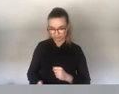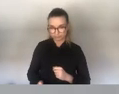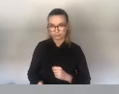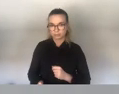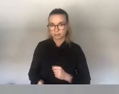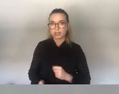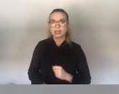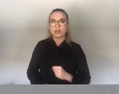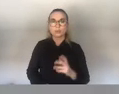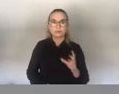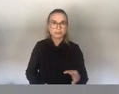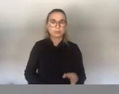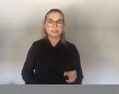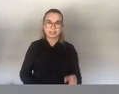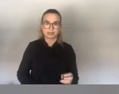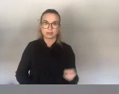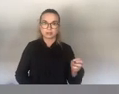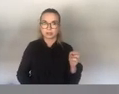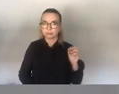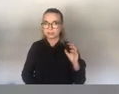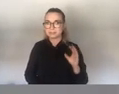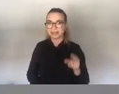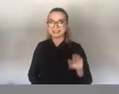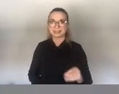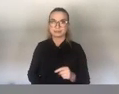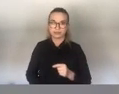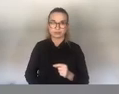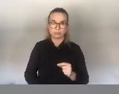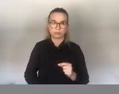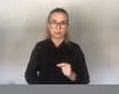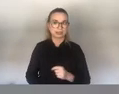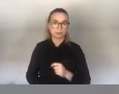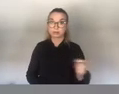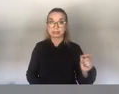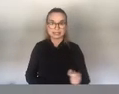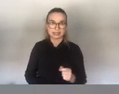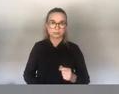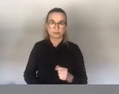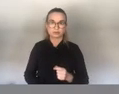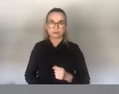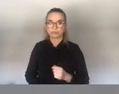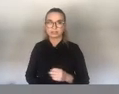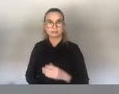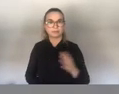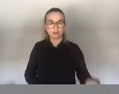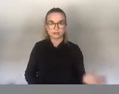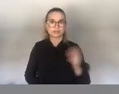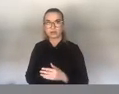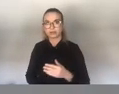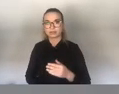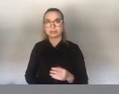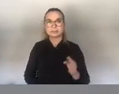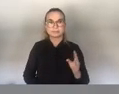position. We've also put together a pretty amazing advisory board with world-leading experts, range from VR